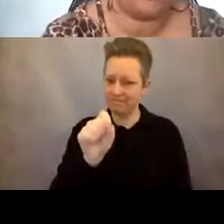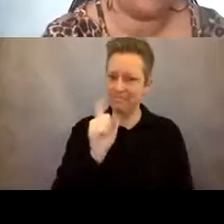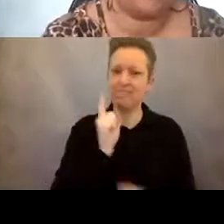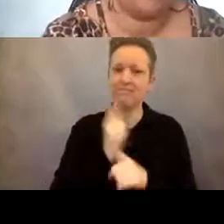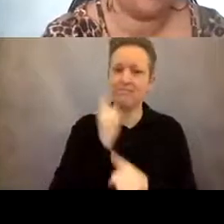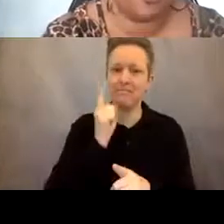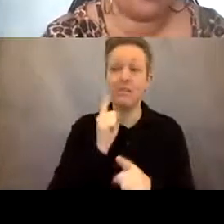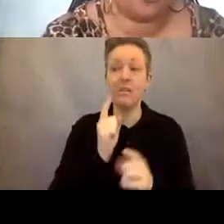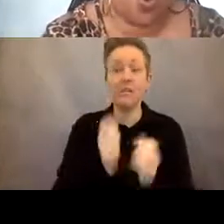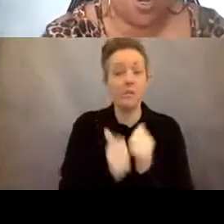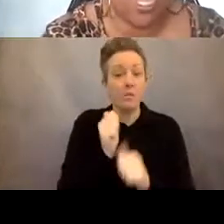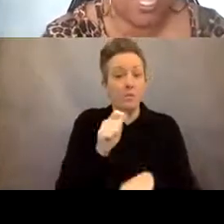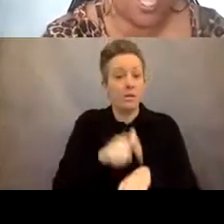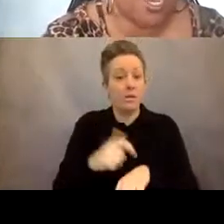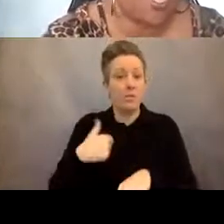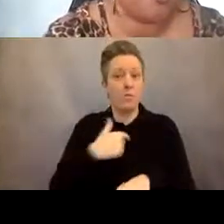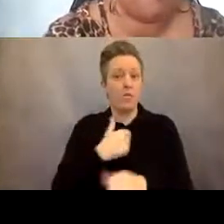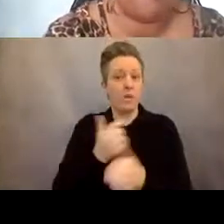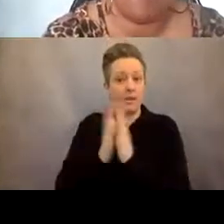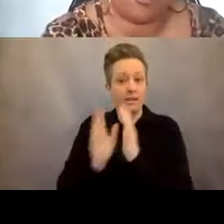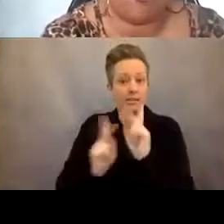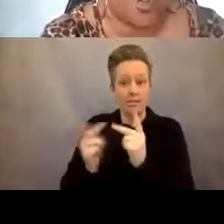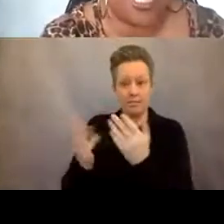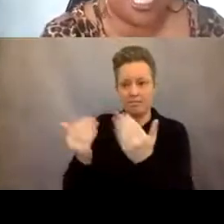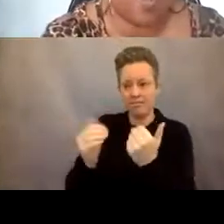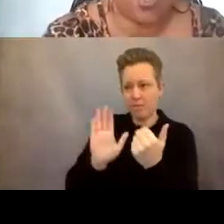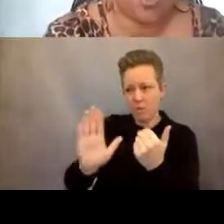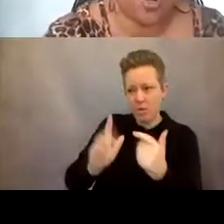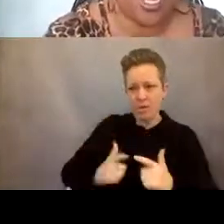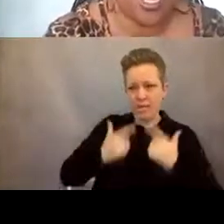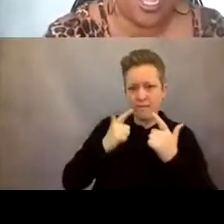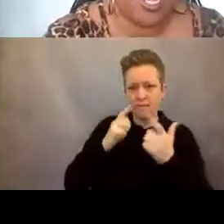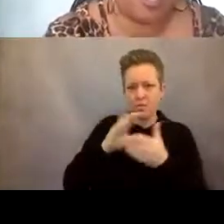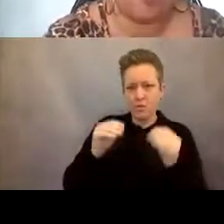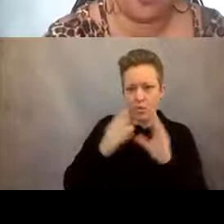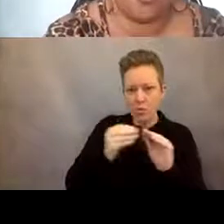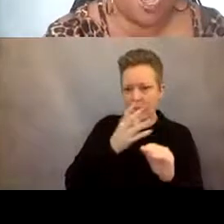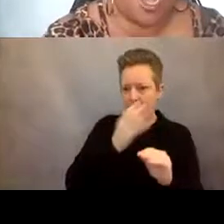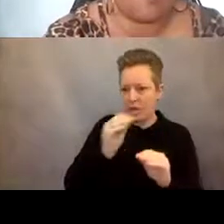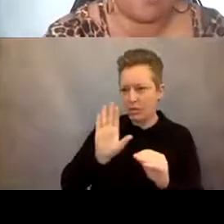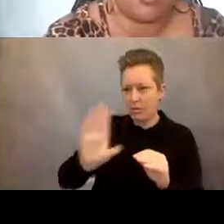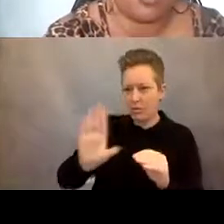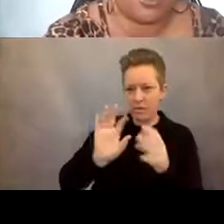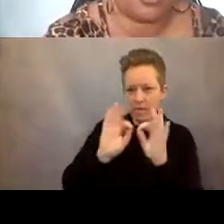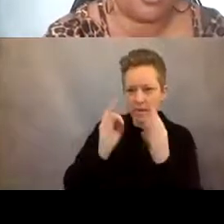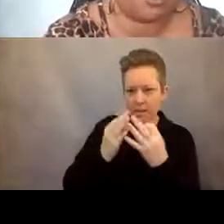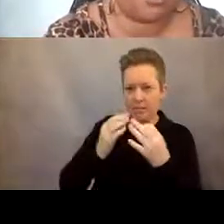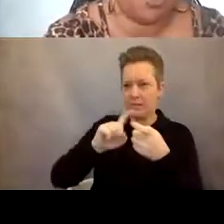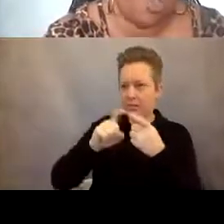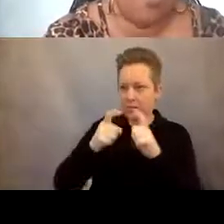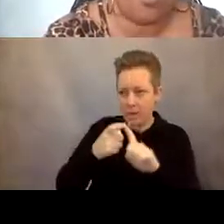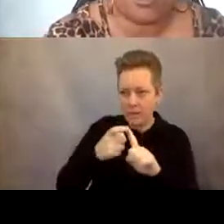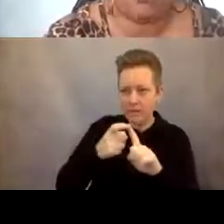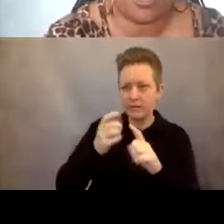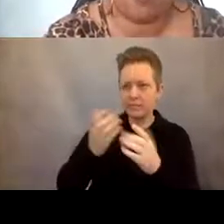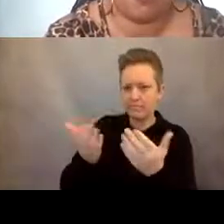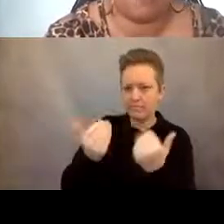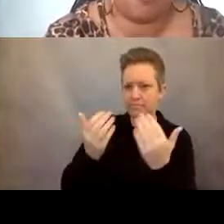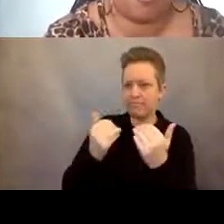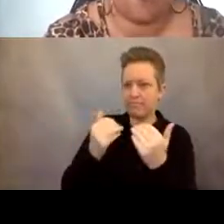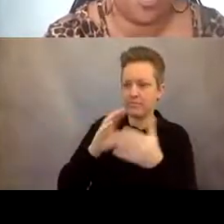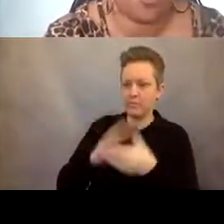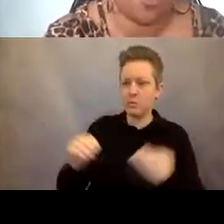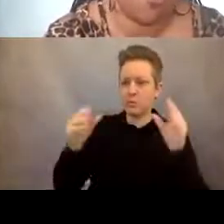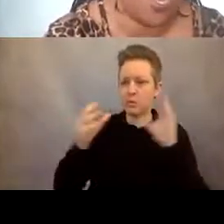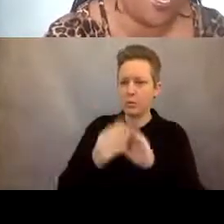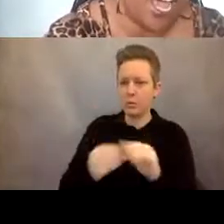their entire life story and their family and friends' life story. Like, we do a lot of investigation into, oh, well, can you stay with the